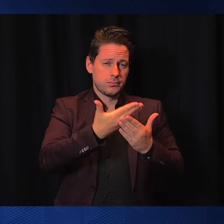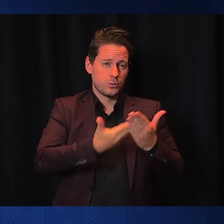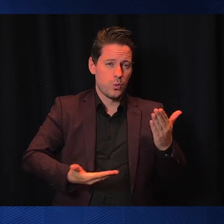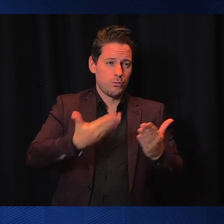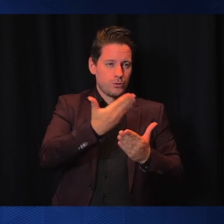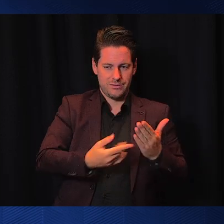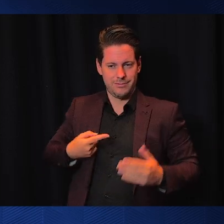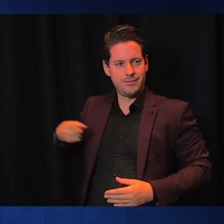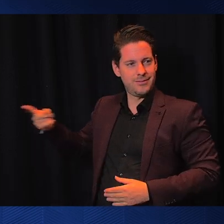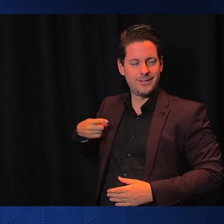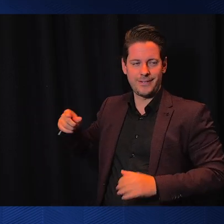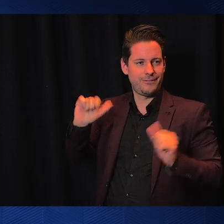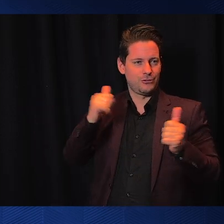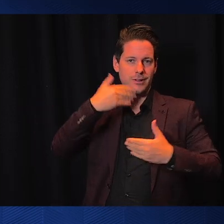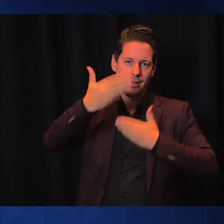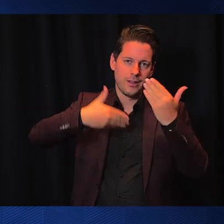enough already.